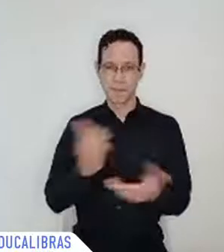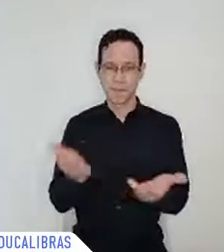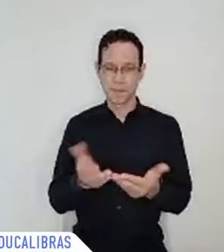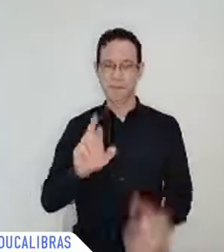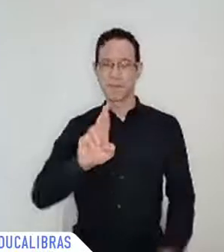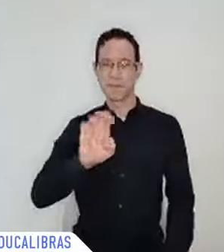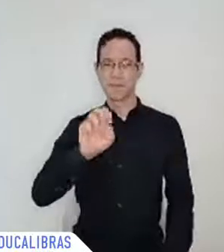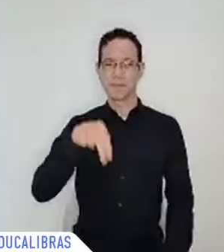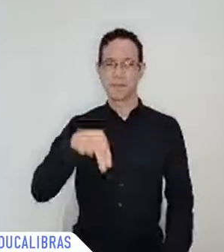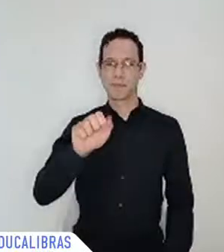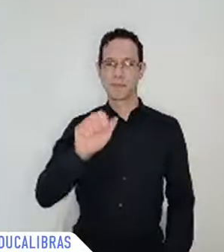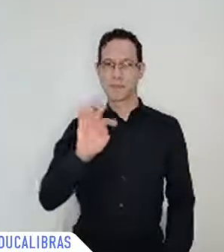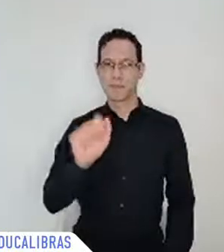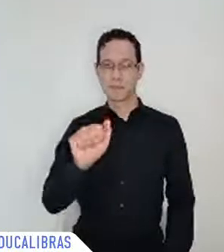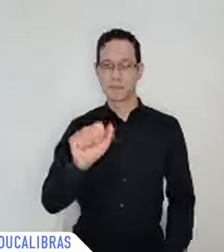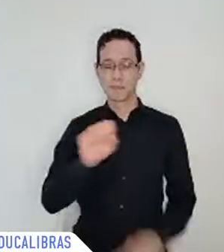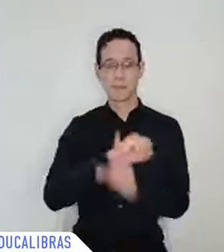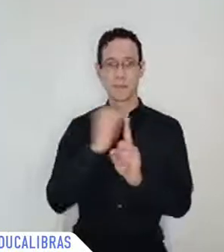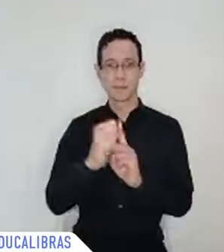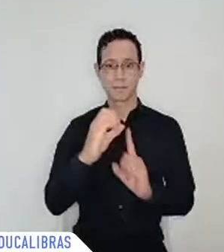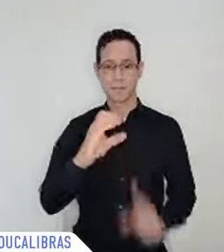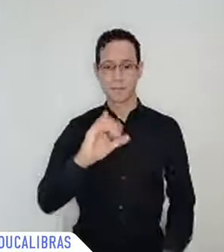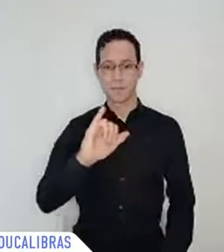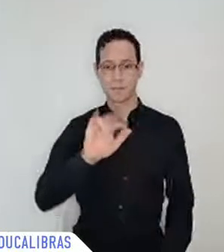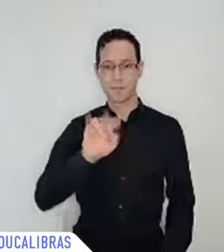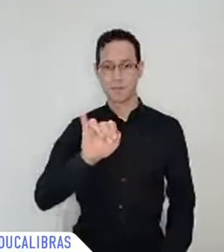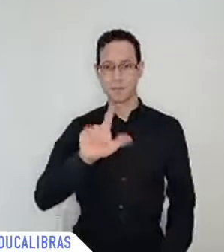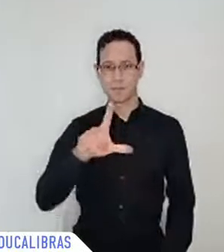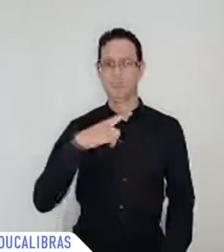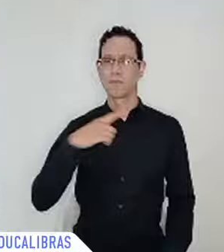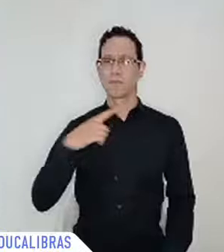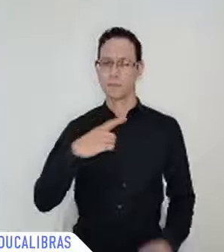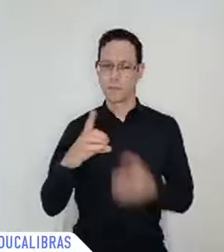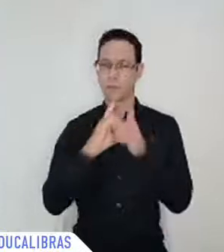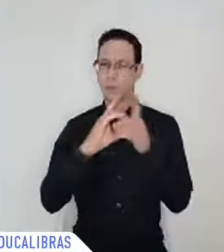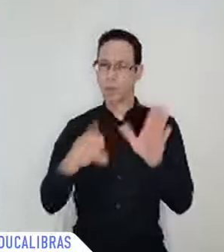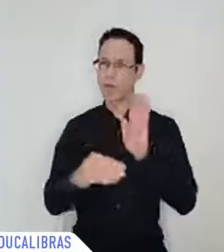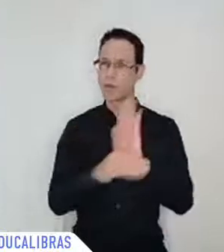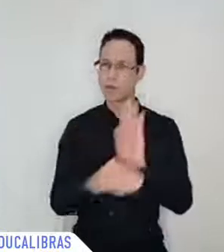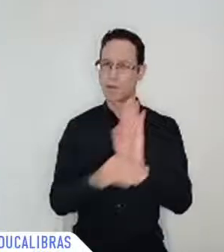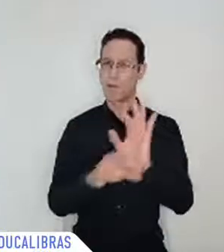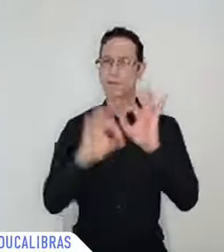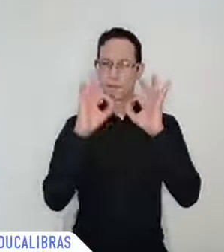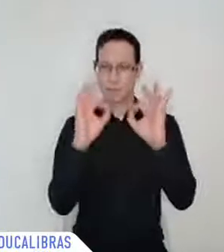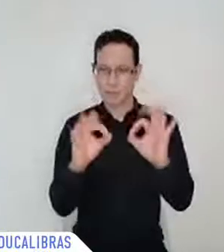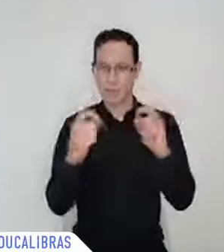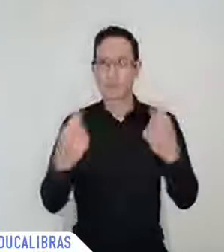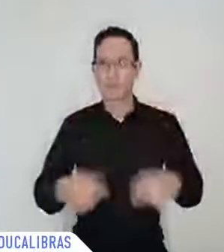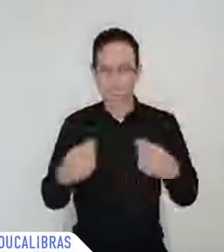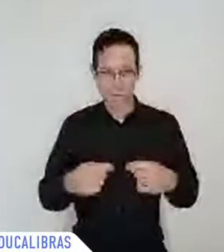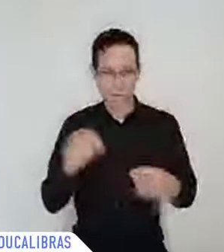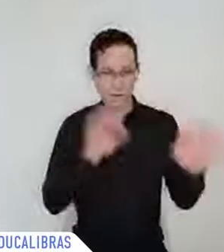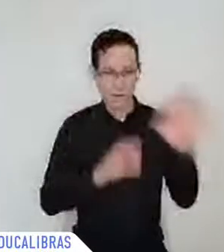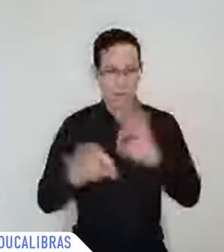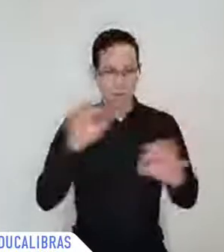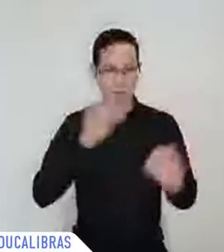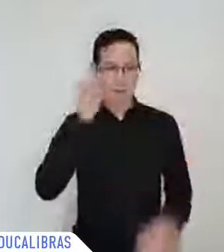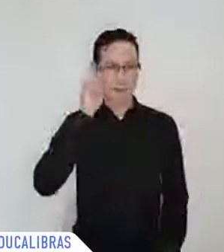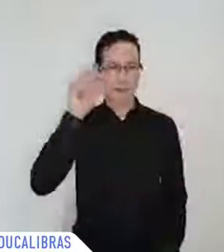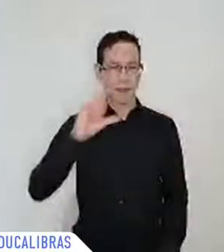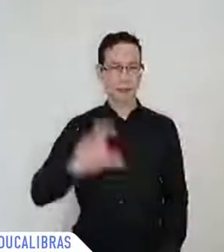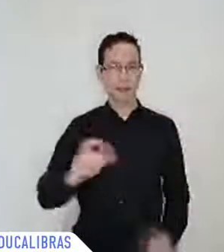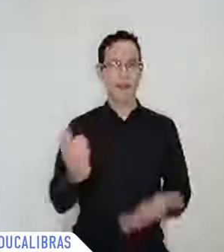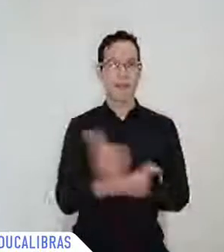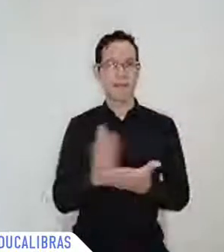Thank you, Emmanuel. To end this round, I'm going to have a question for Renata. Civil society has a